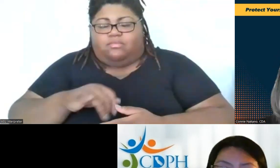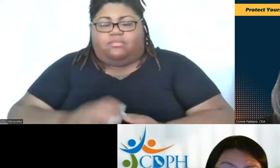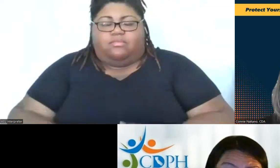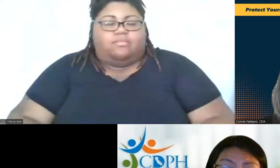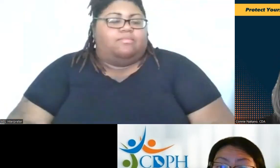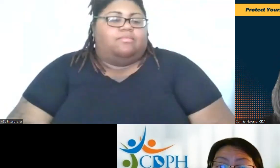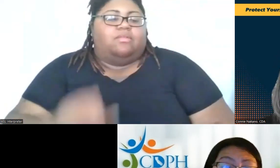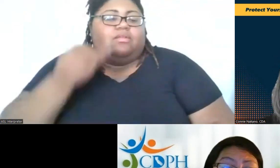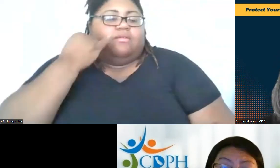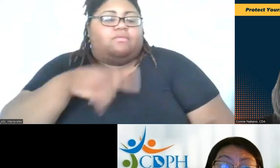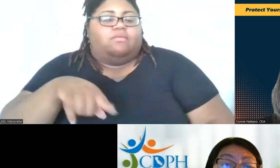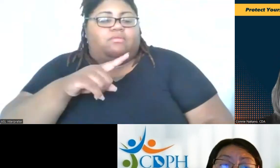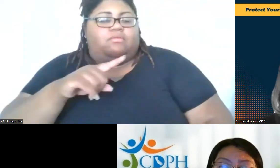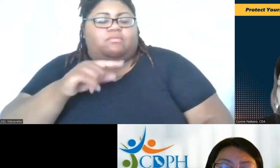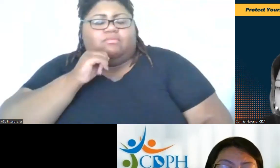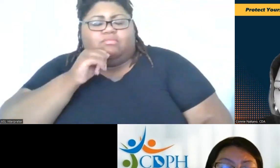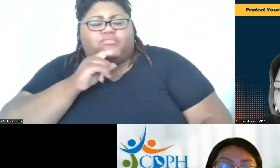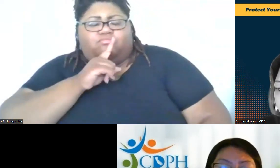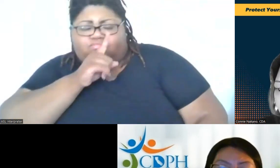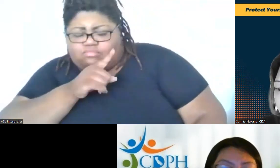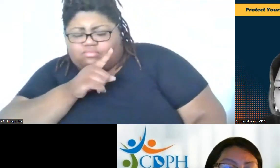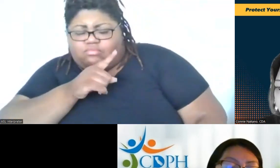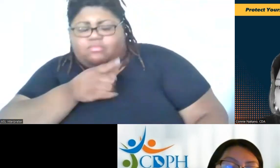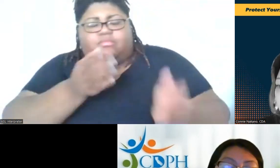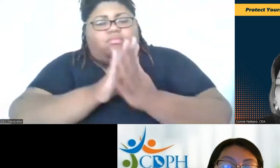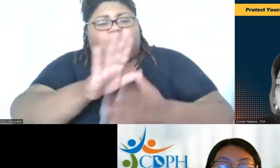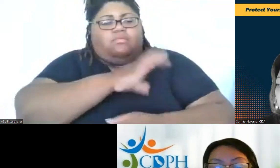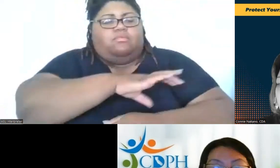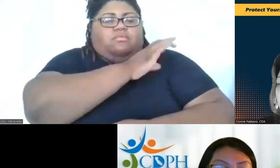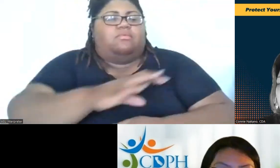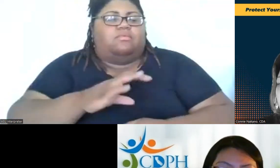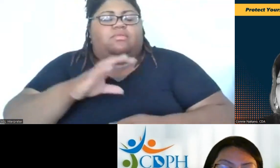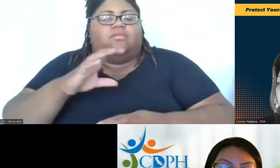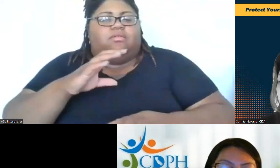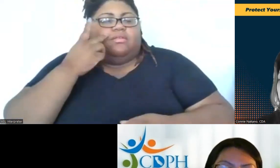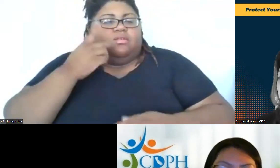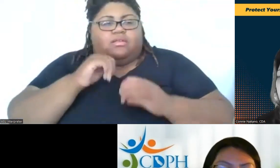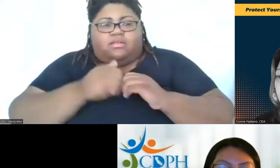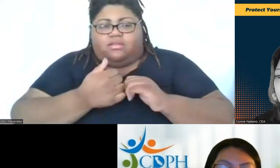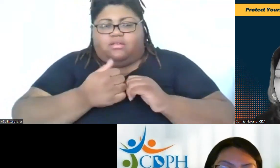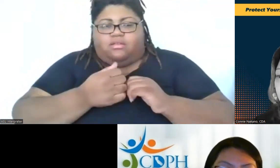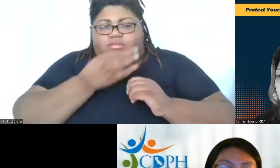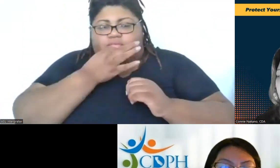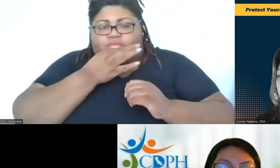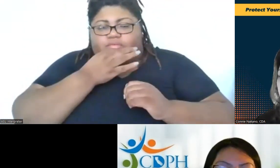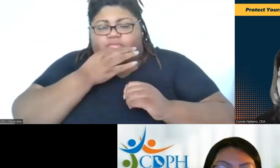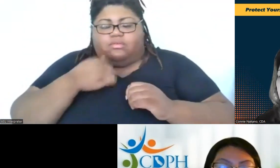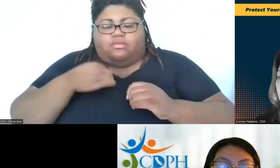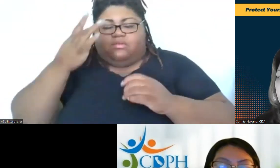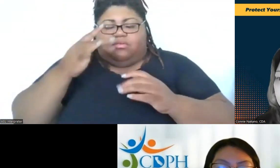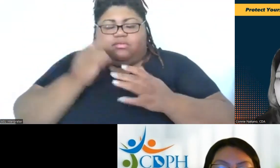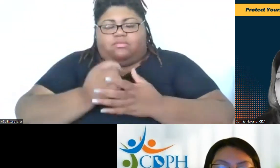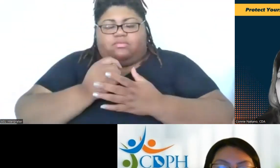And if you're ever unsure, of course, reach out to your clinician to discuss, how soon after your last infection you were feeling the symptoms